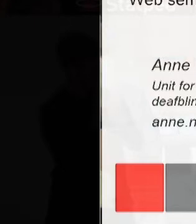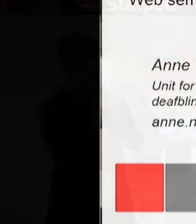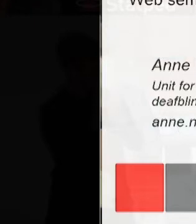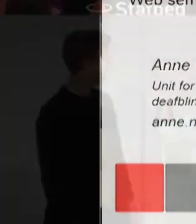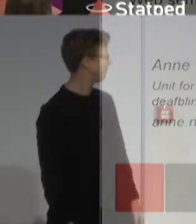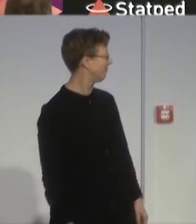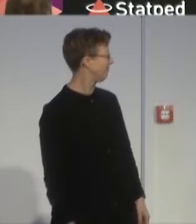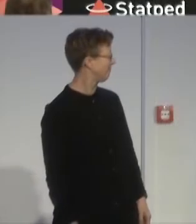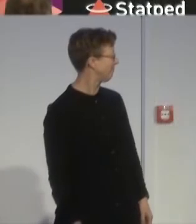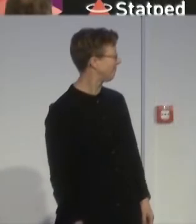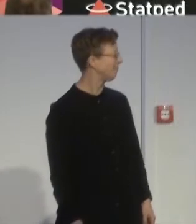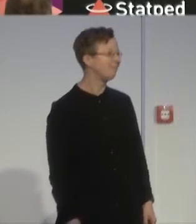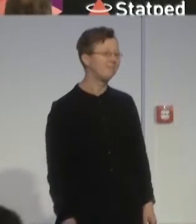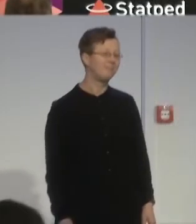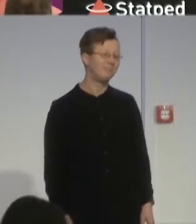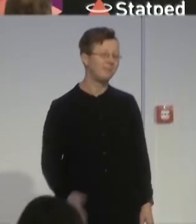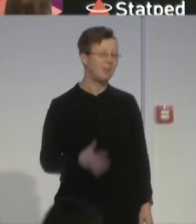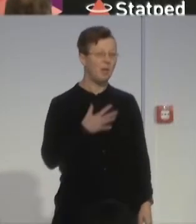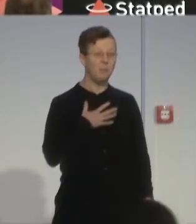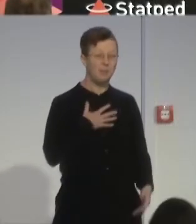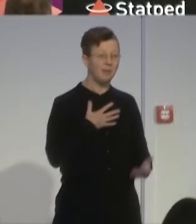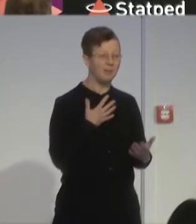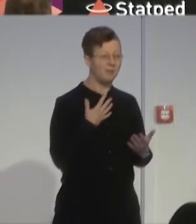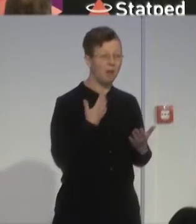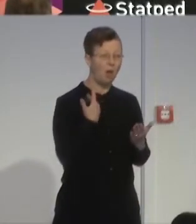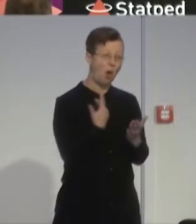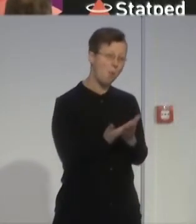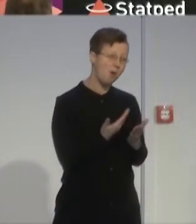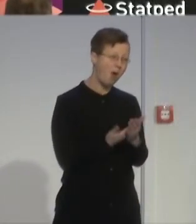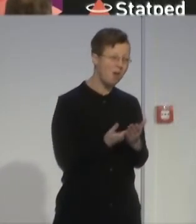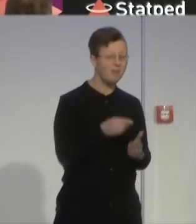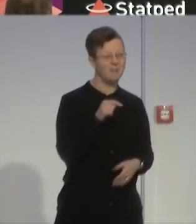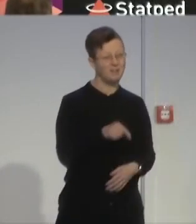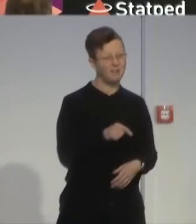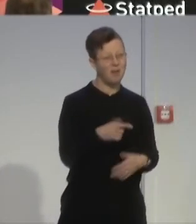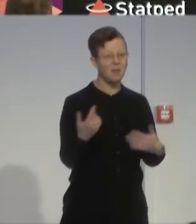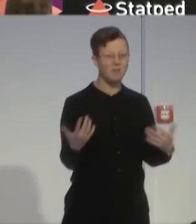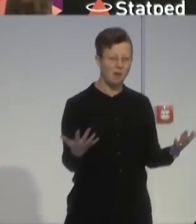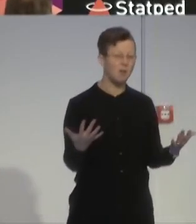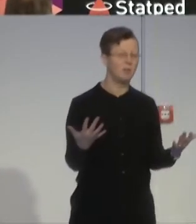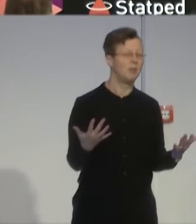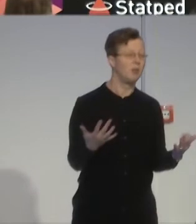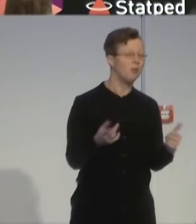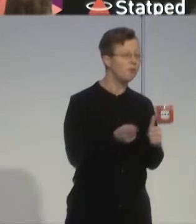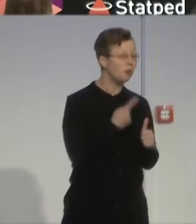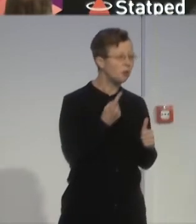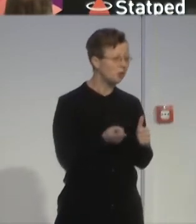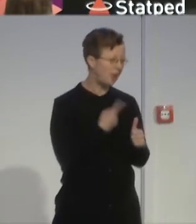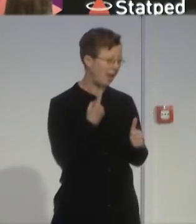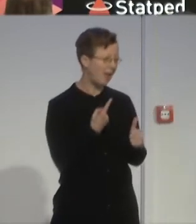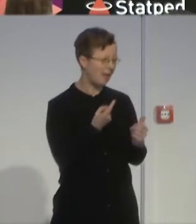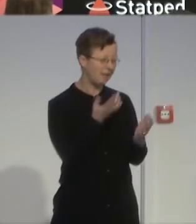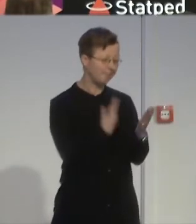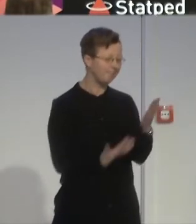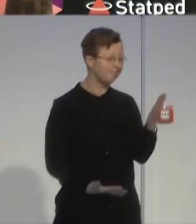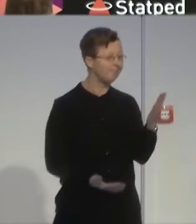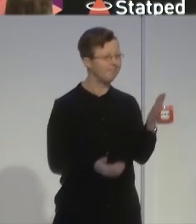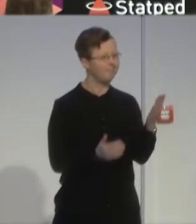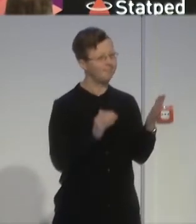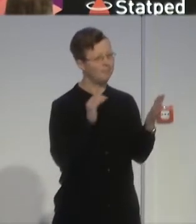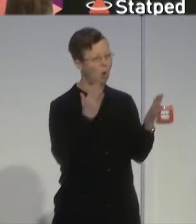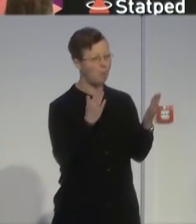Thank you. My task for today is to make a first talk about